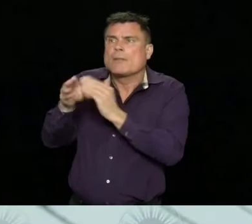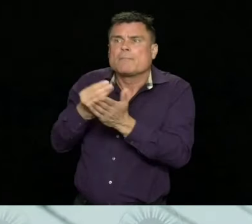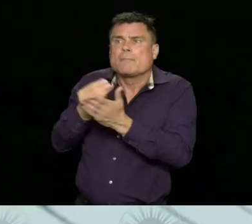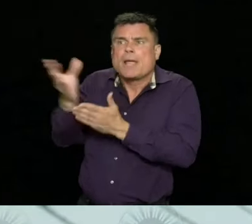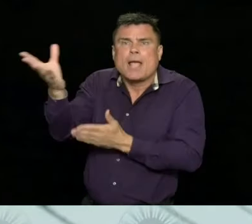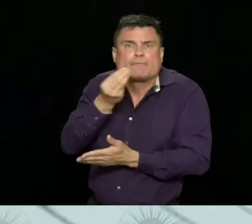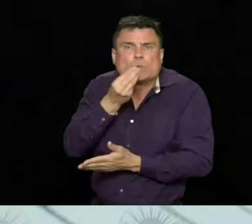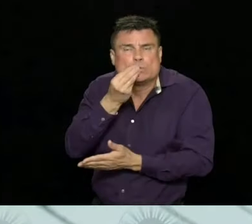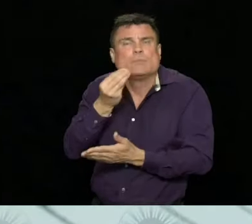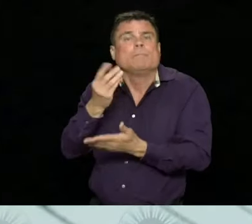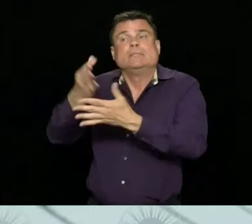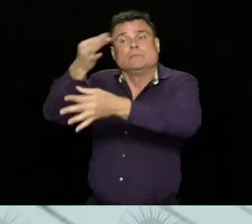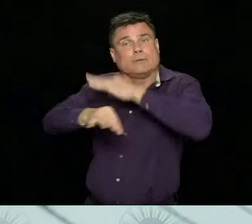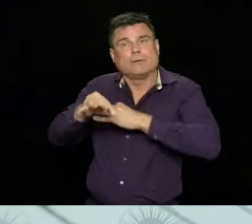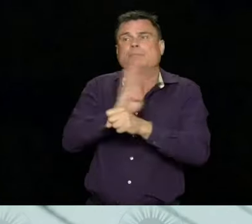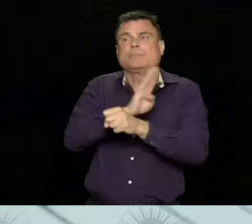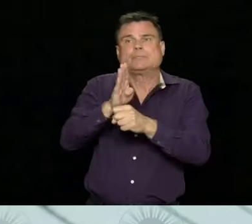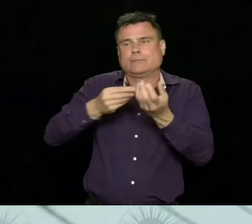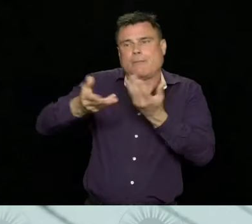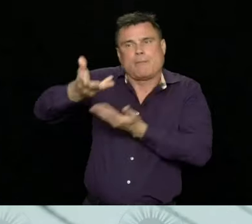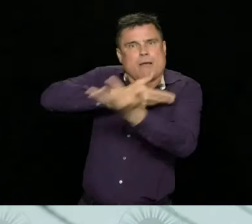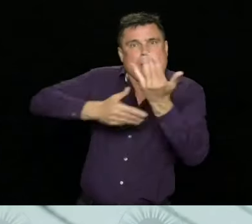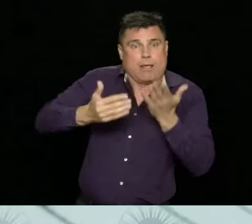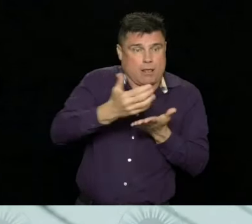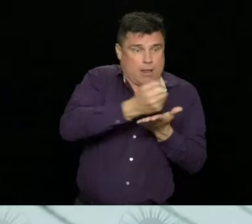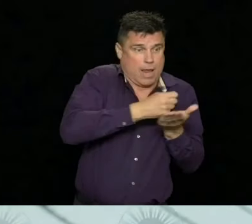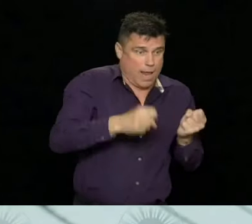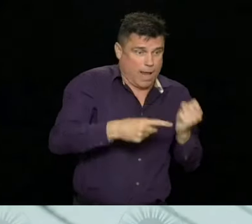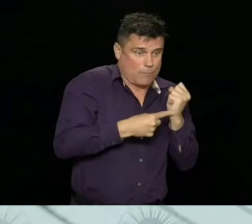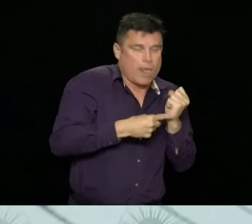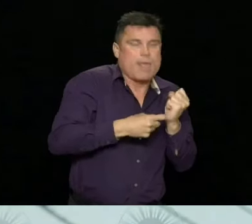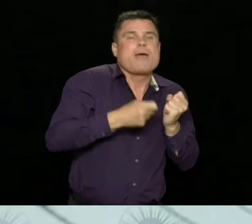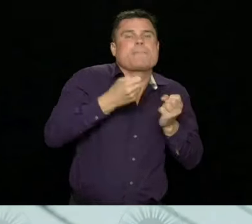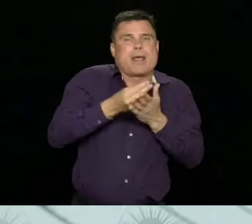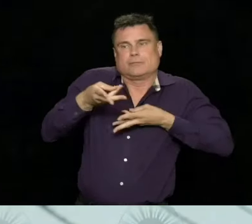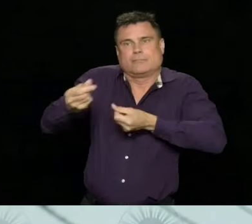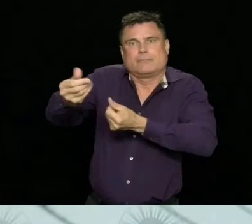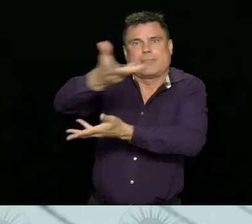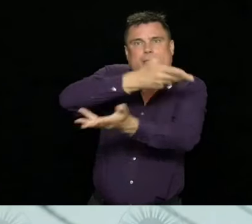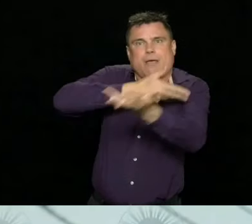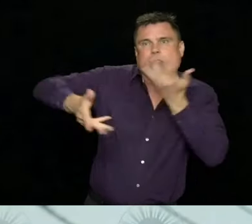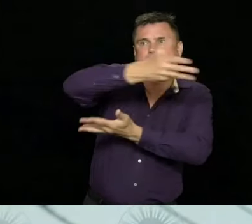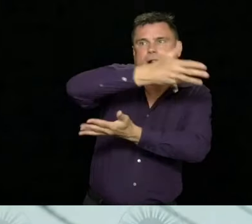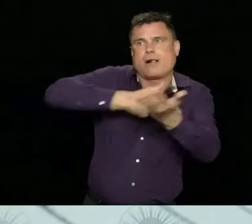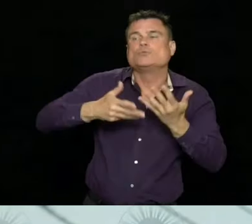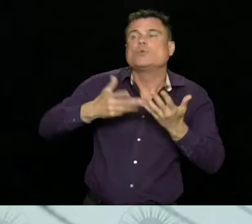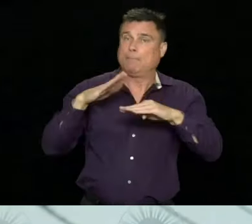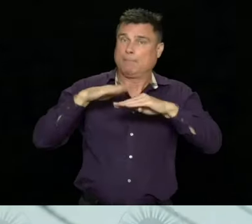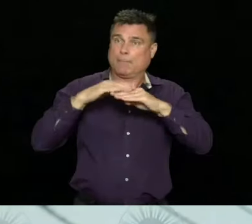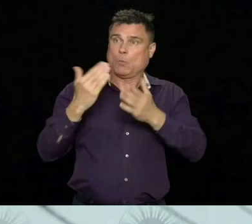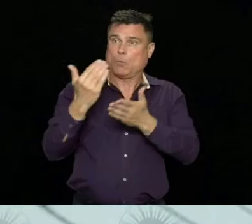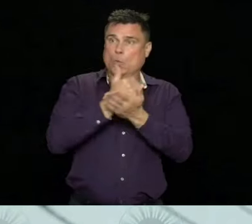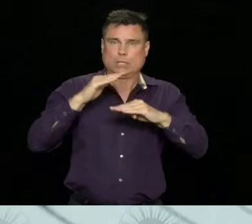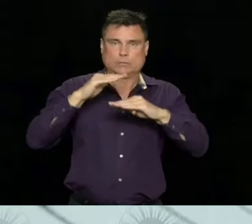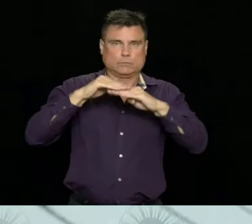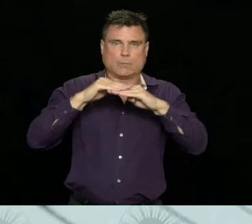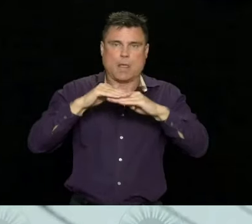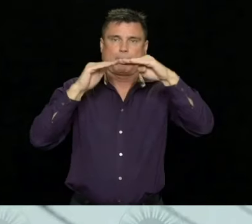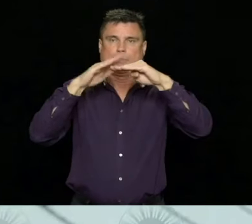communities. I think the minimum wage will continue as it was scheduled starting June